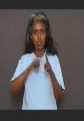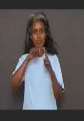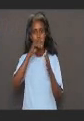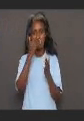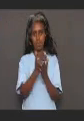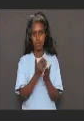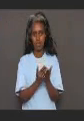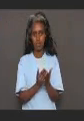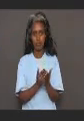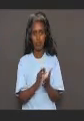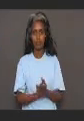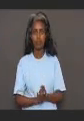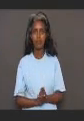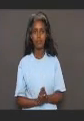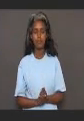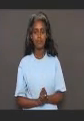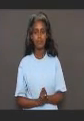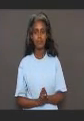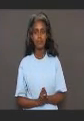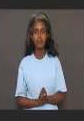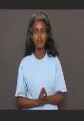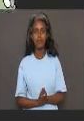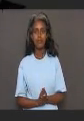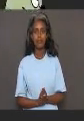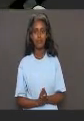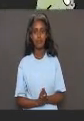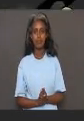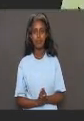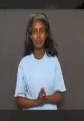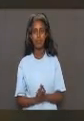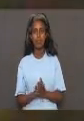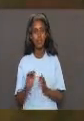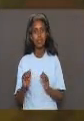Let's get back to our lesson.